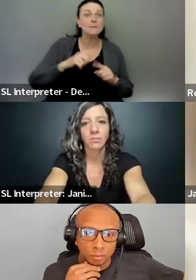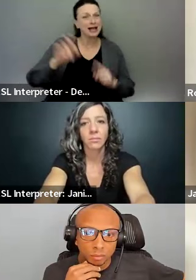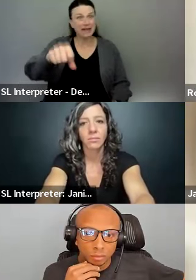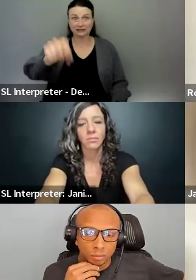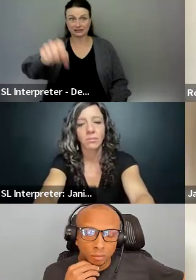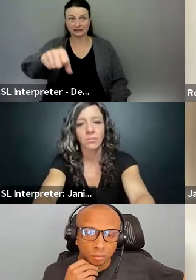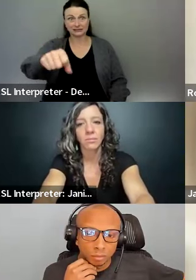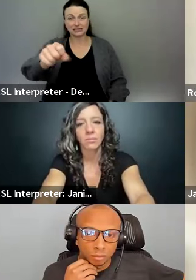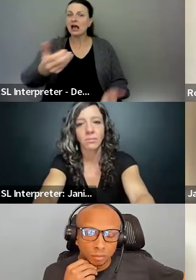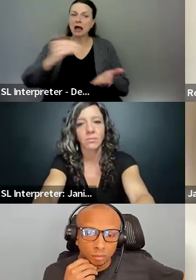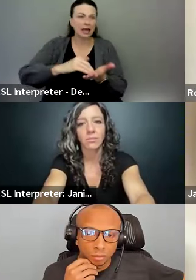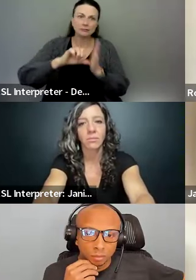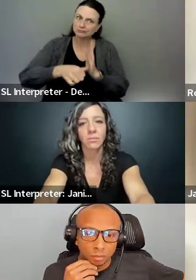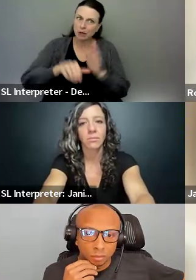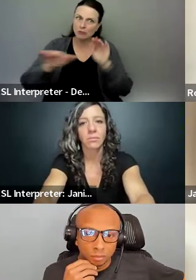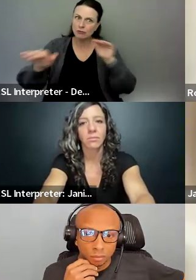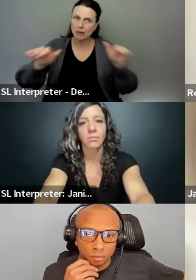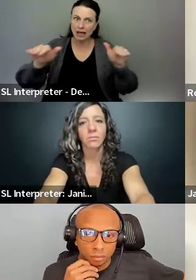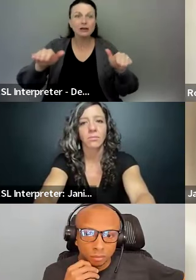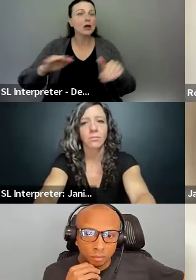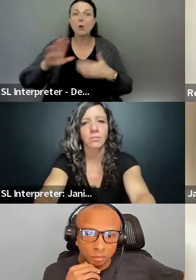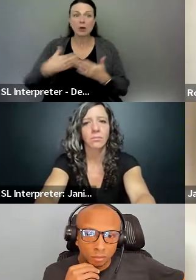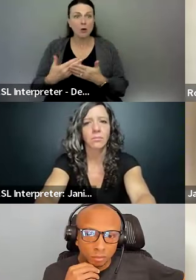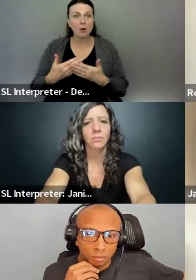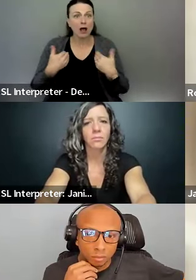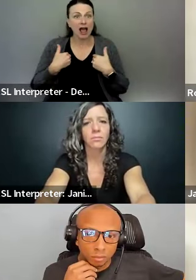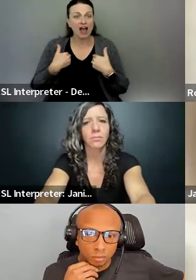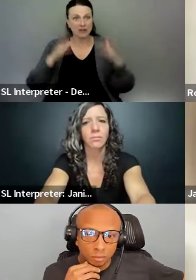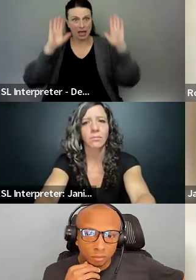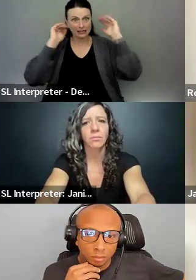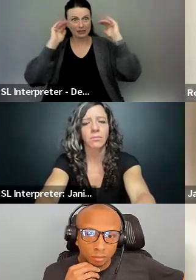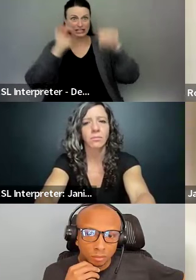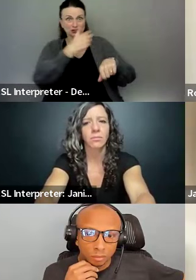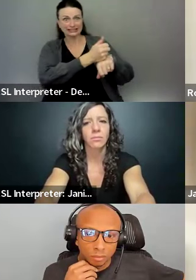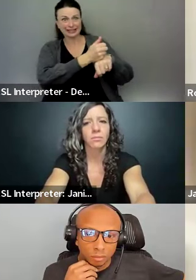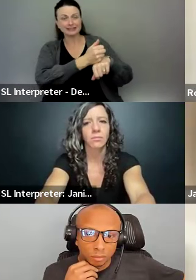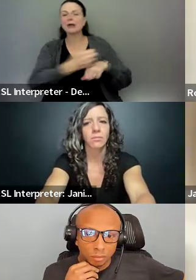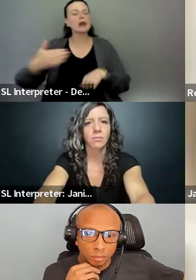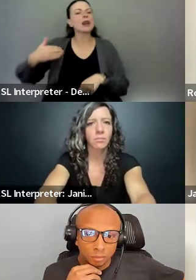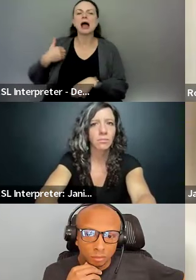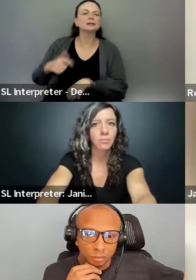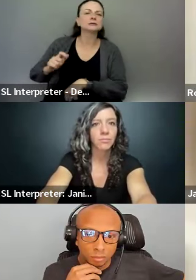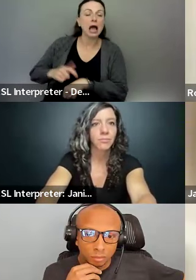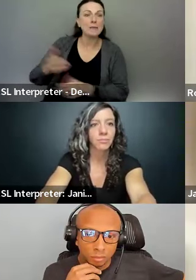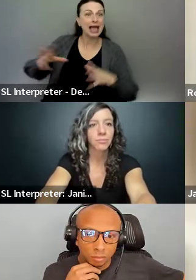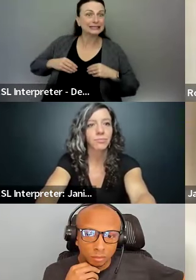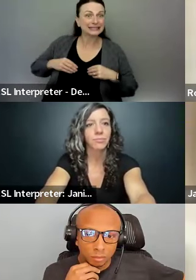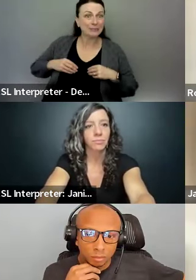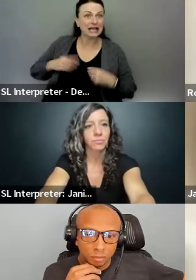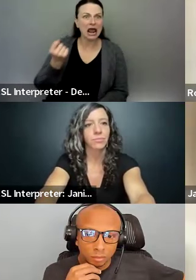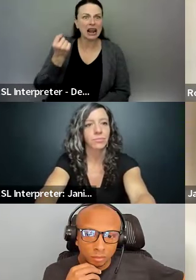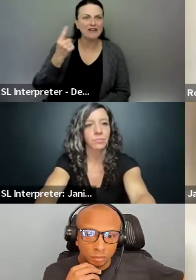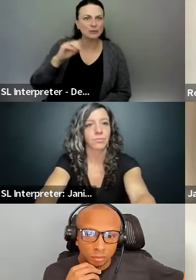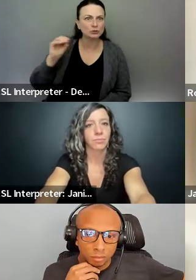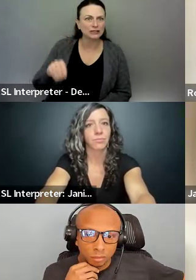It is, again, as a reminder, so we all have our expectations set. Last time acceptance rate was 11%.